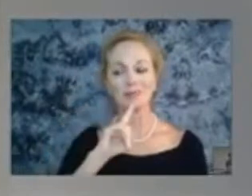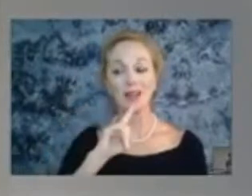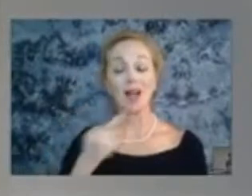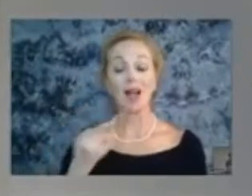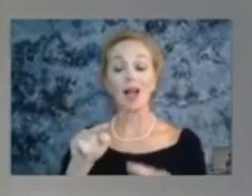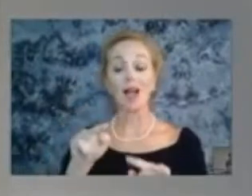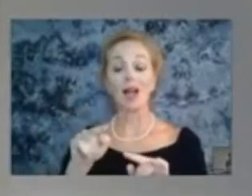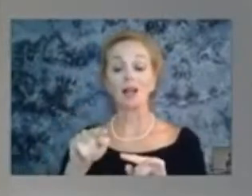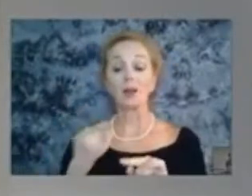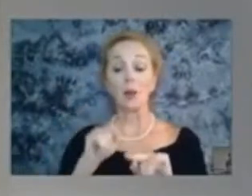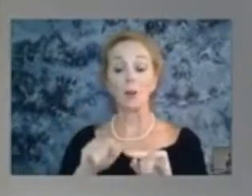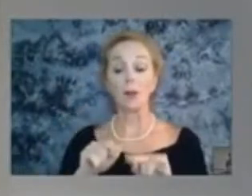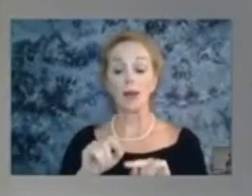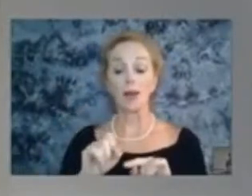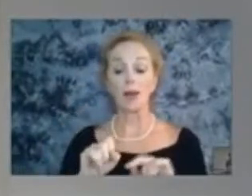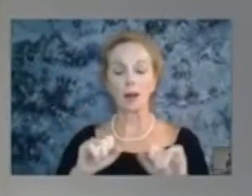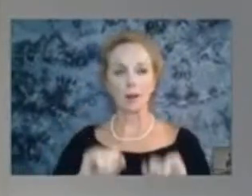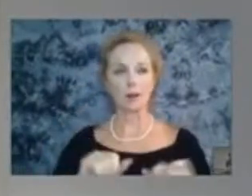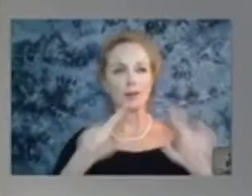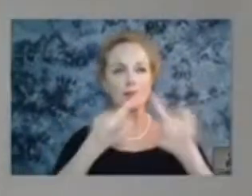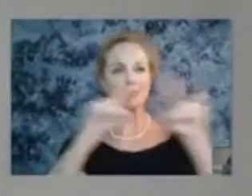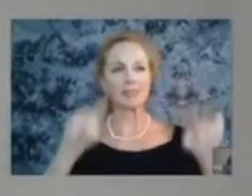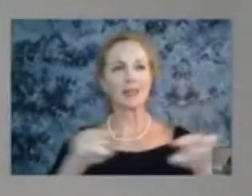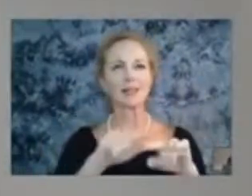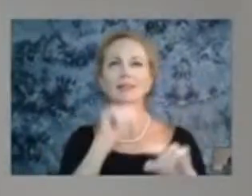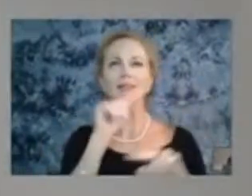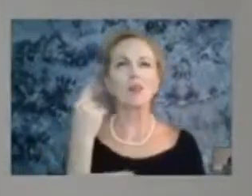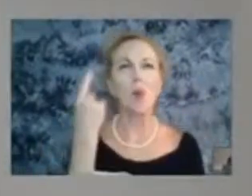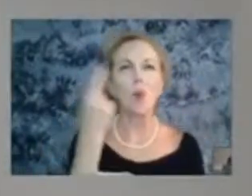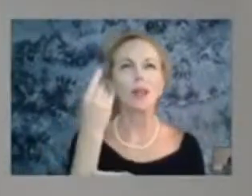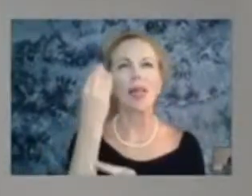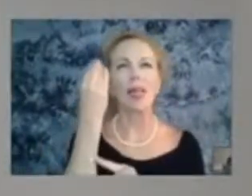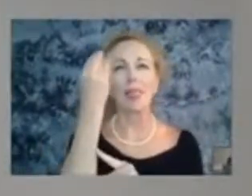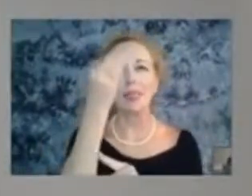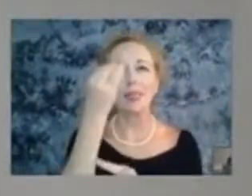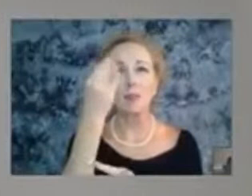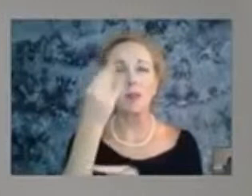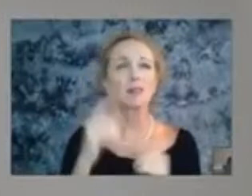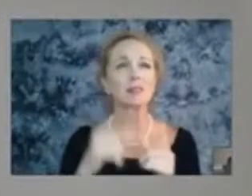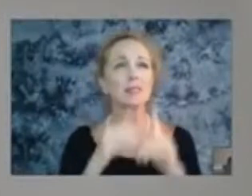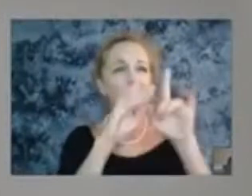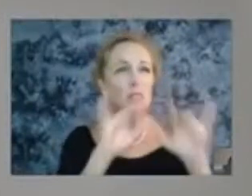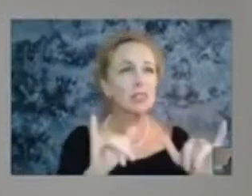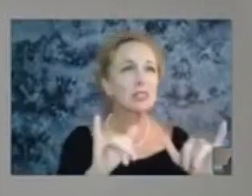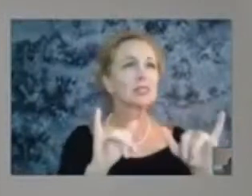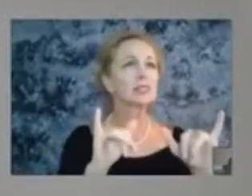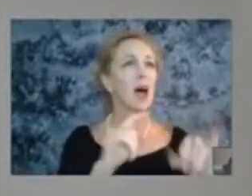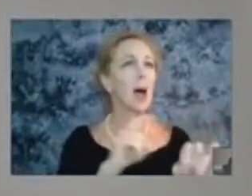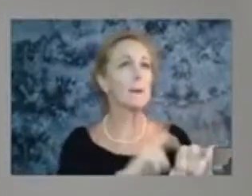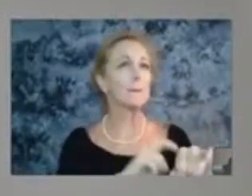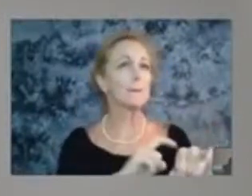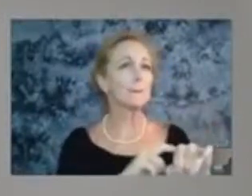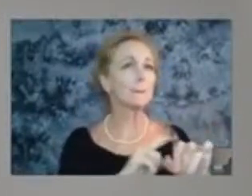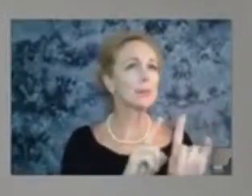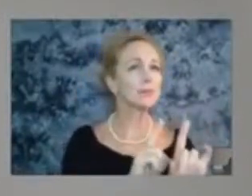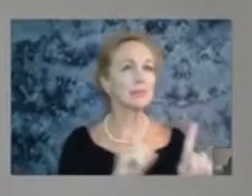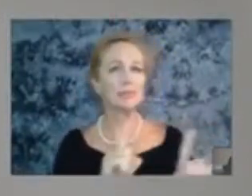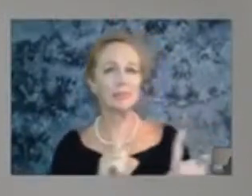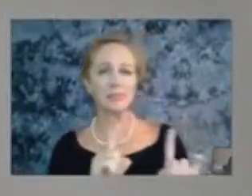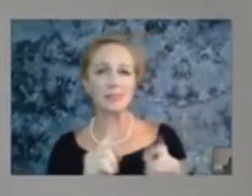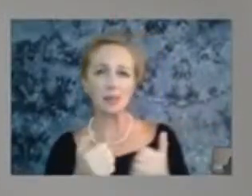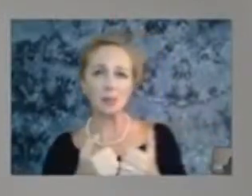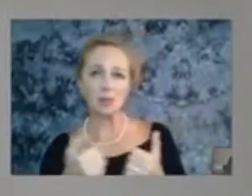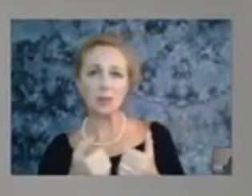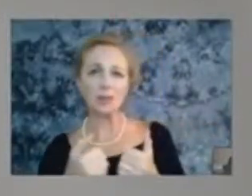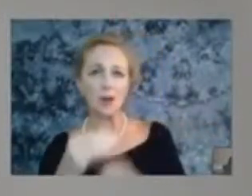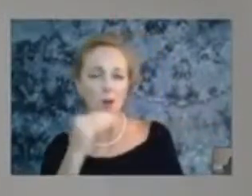slide here, but it's not just thinking about asynchronous and synchronous time, but it's just thinking about and being reflective of the type of assignments and